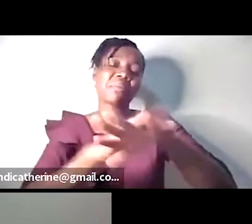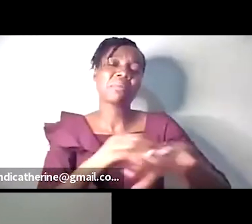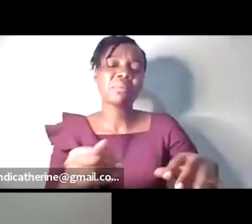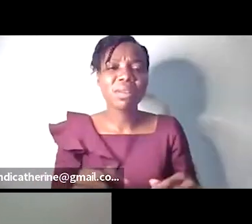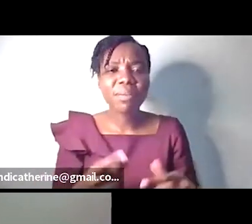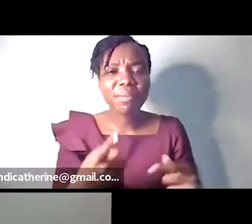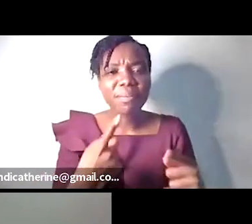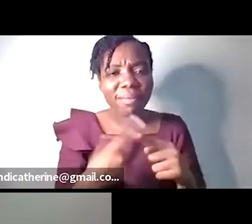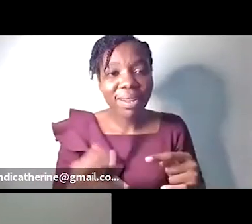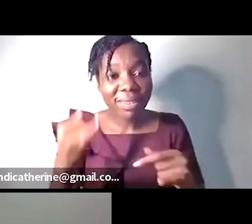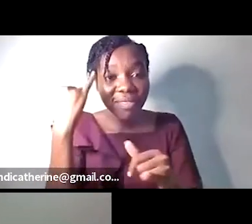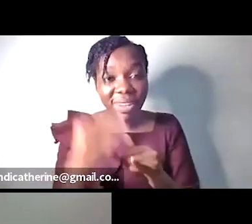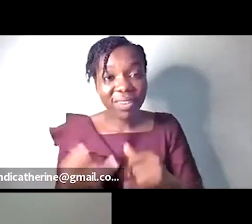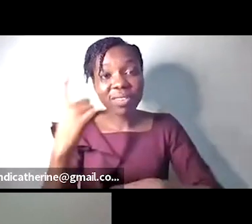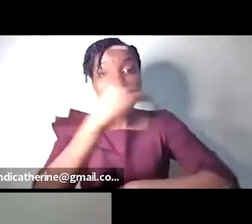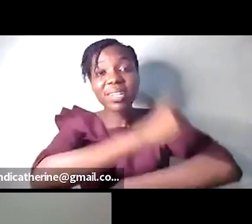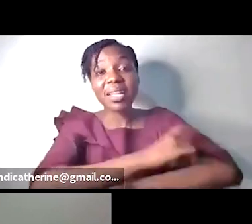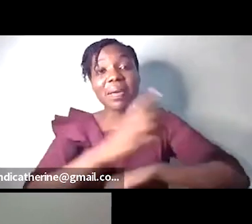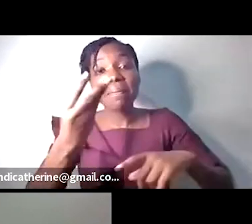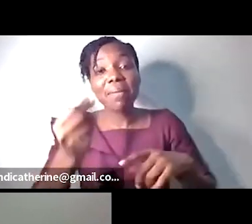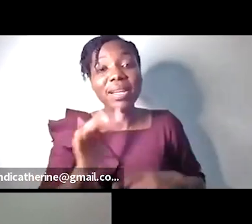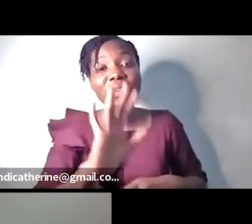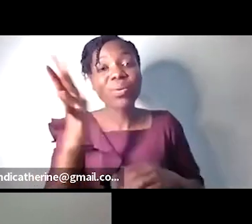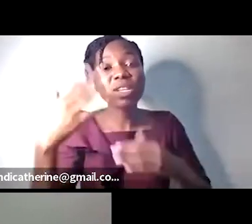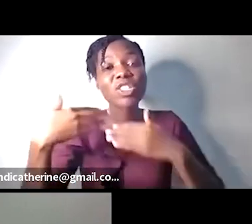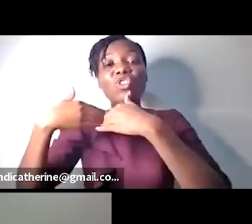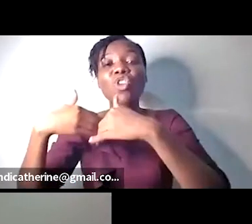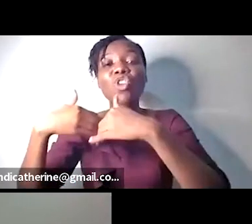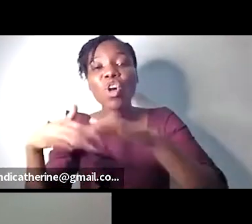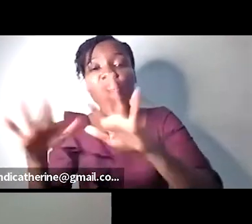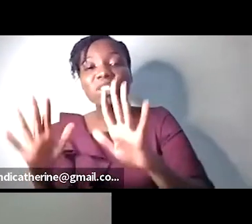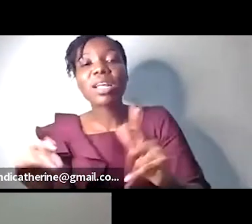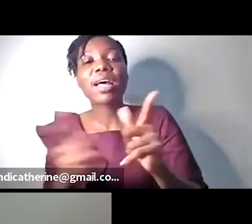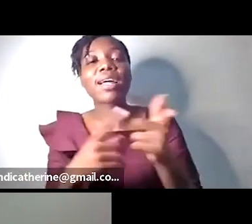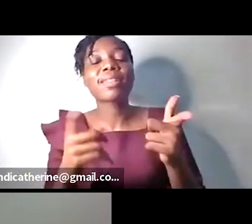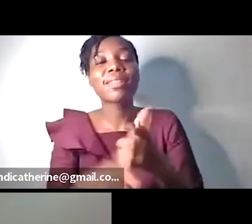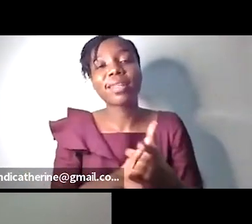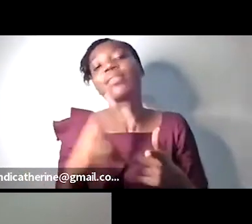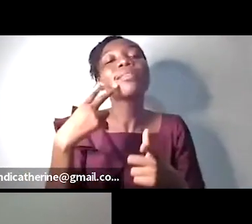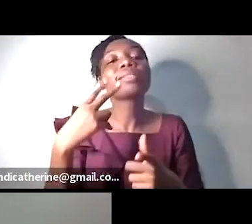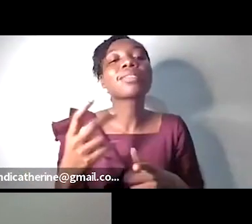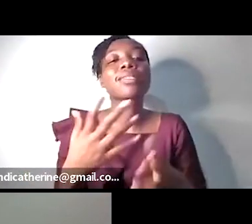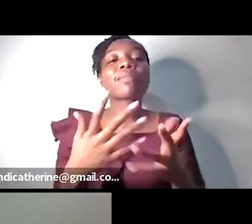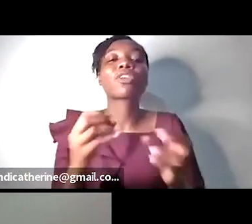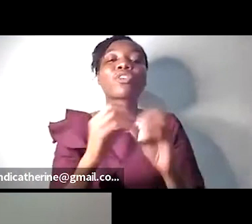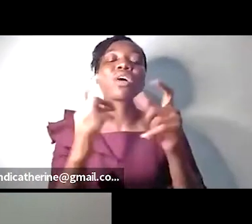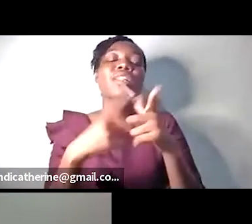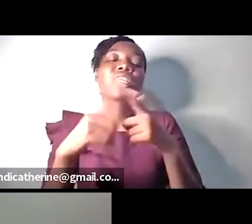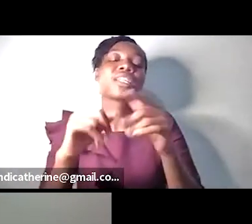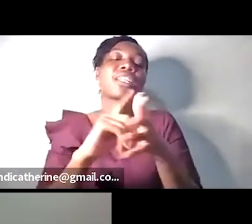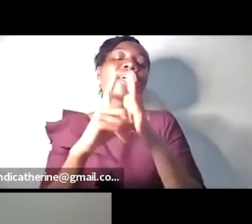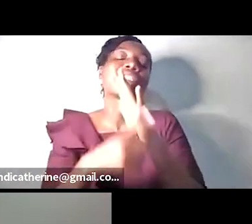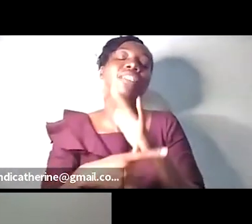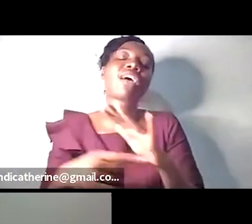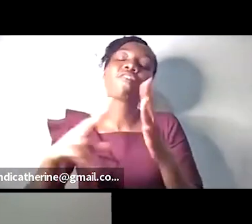end of the day, the money is lost, you never see the asset, and you hit rock bottom. What is it? It's